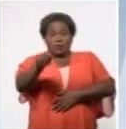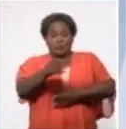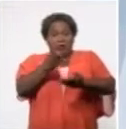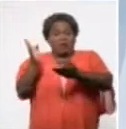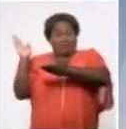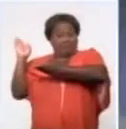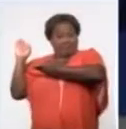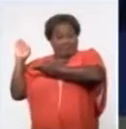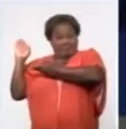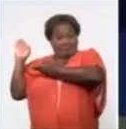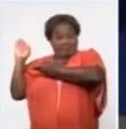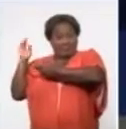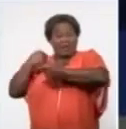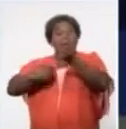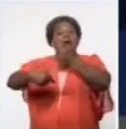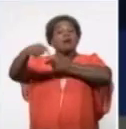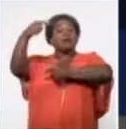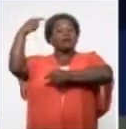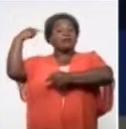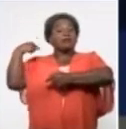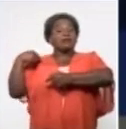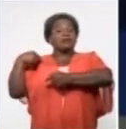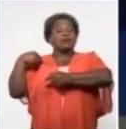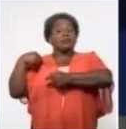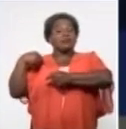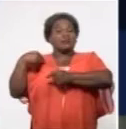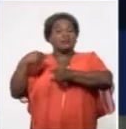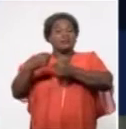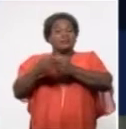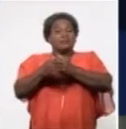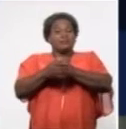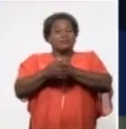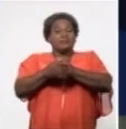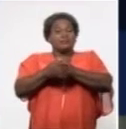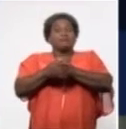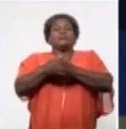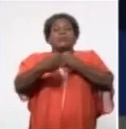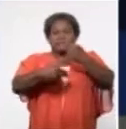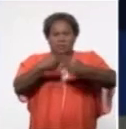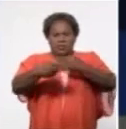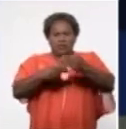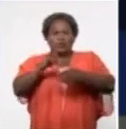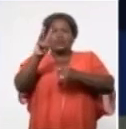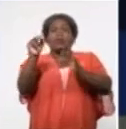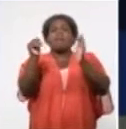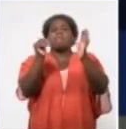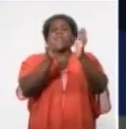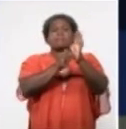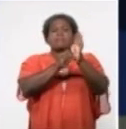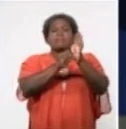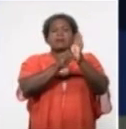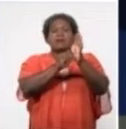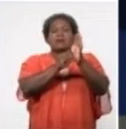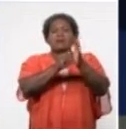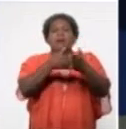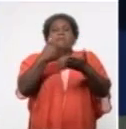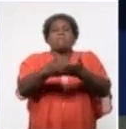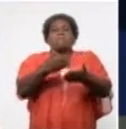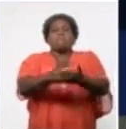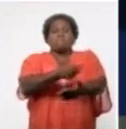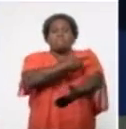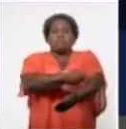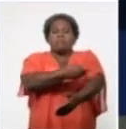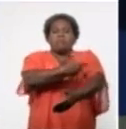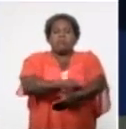3,329 samples, a satisfying figure since we intend to increase the number in order to detect the asymptomatic positive cases in